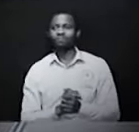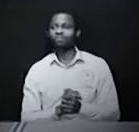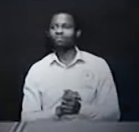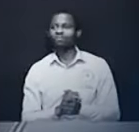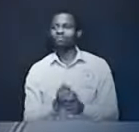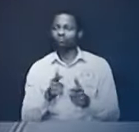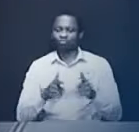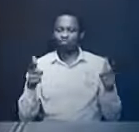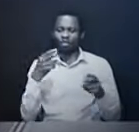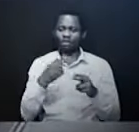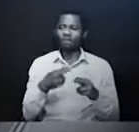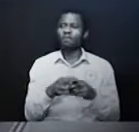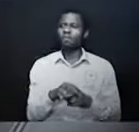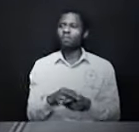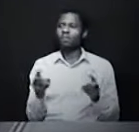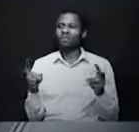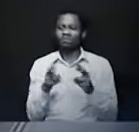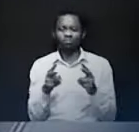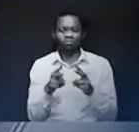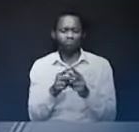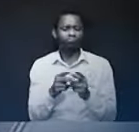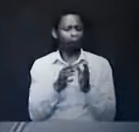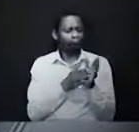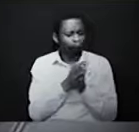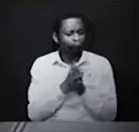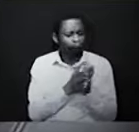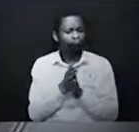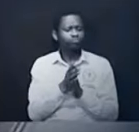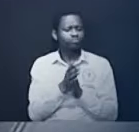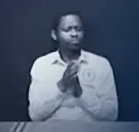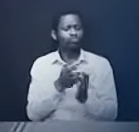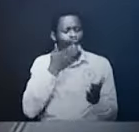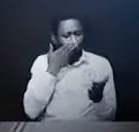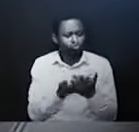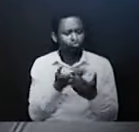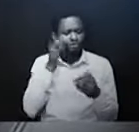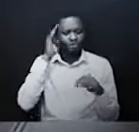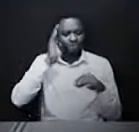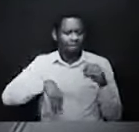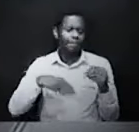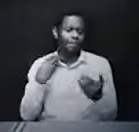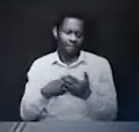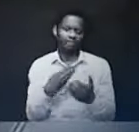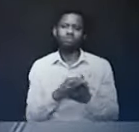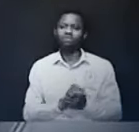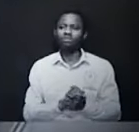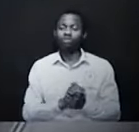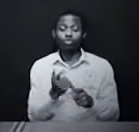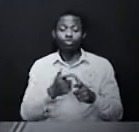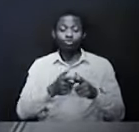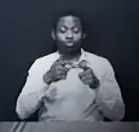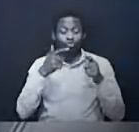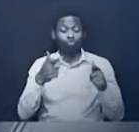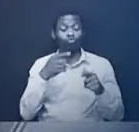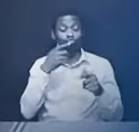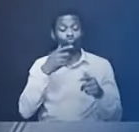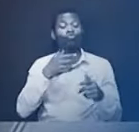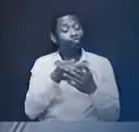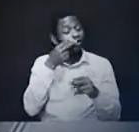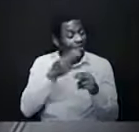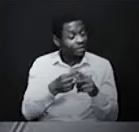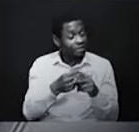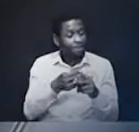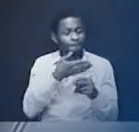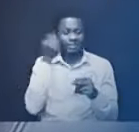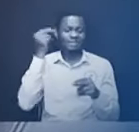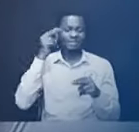di kasiye. It's much more desirable than money. A year a chain sika than positions, a year a chain degree than titles,